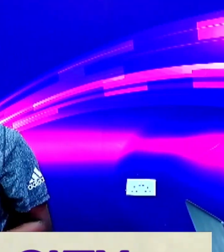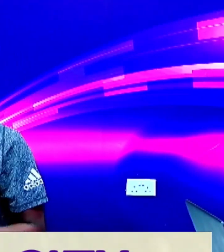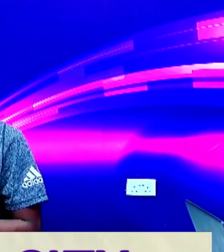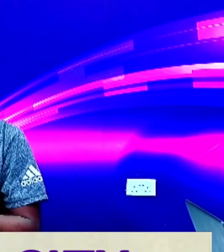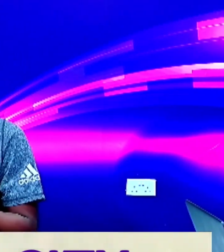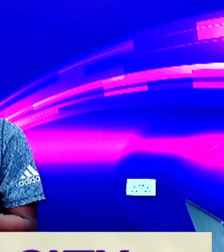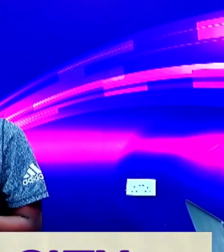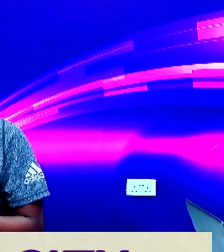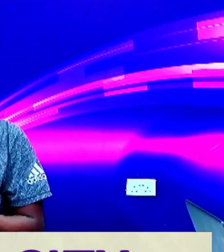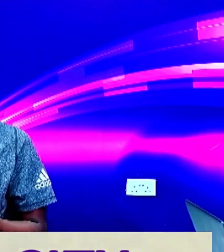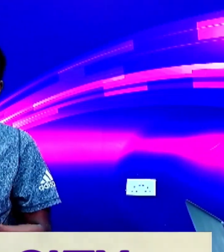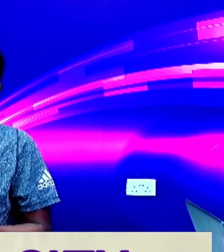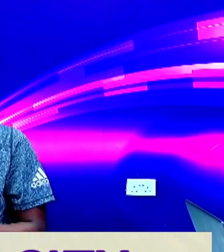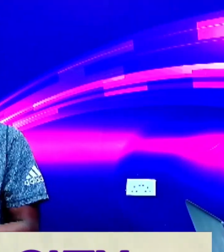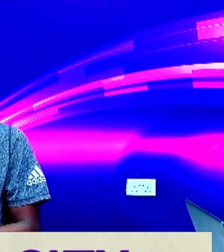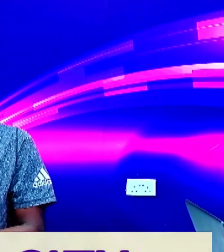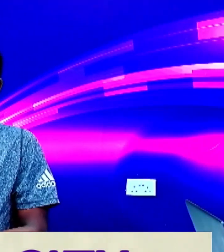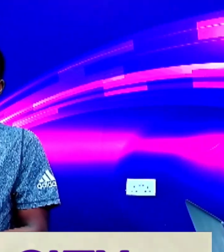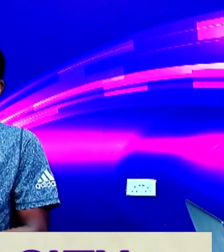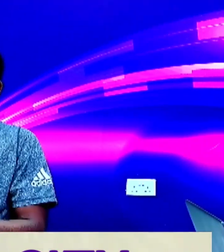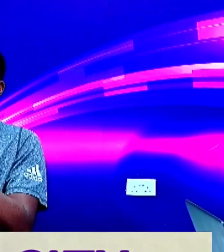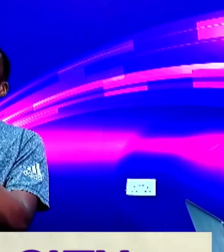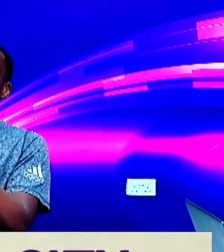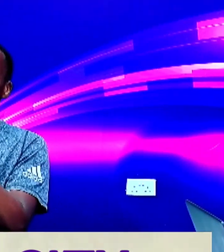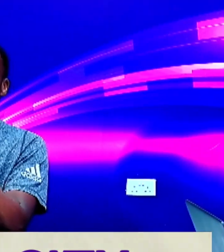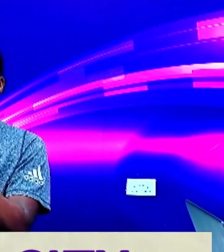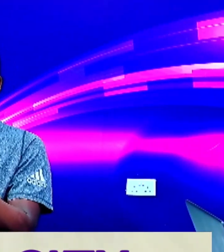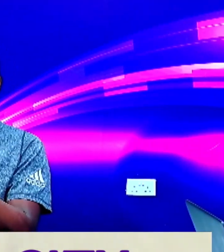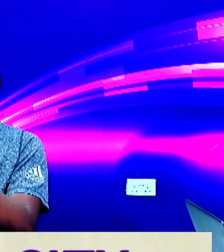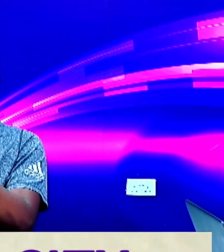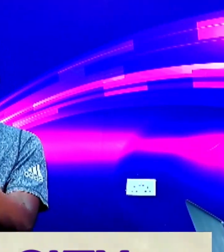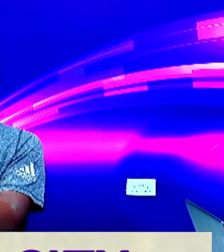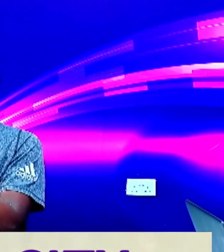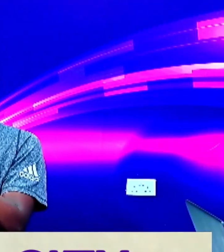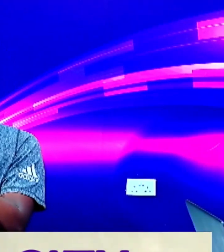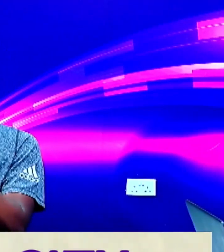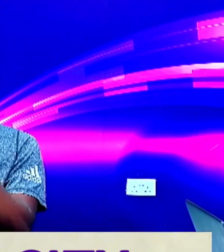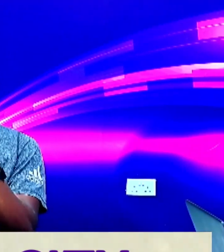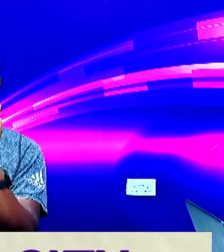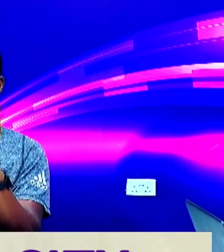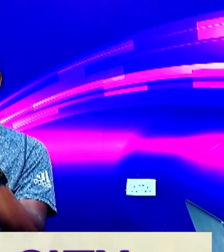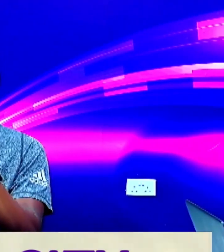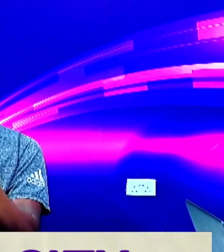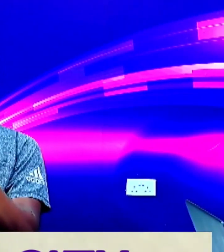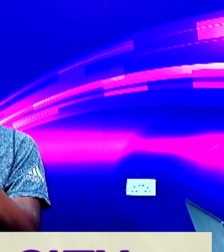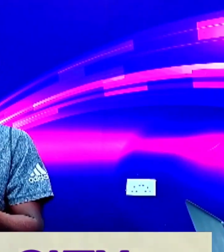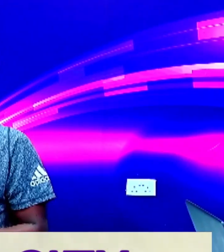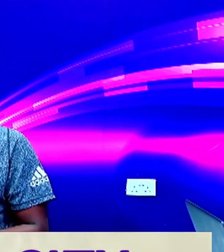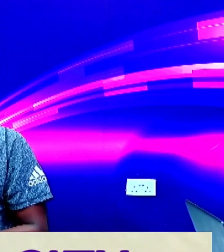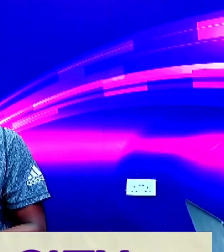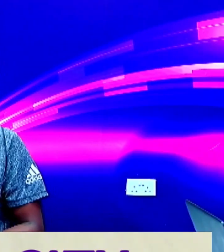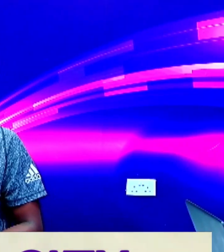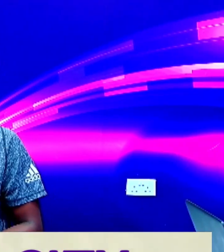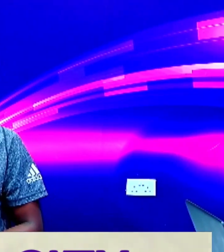win on the date 17 that coming forward. So I think it will be a